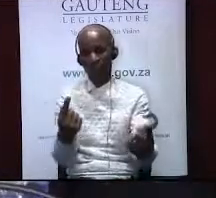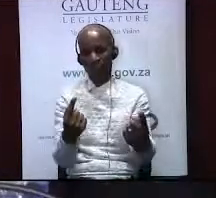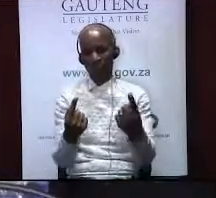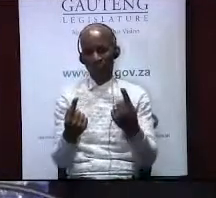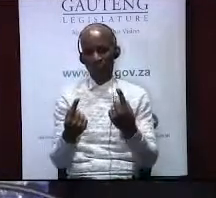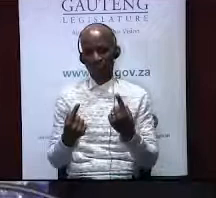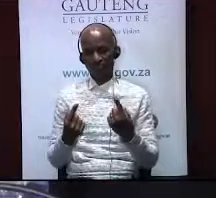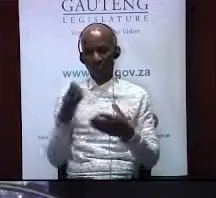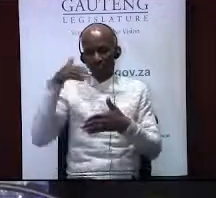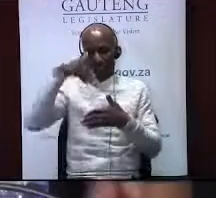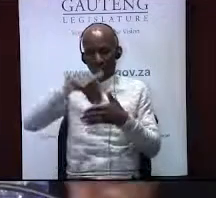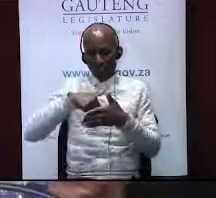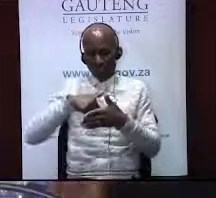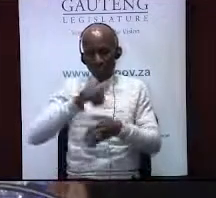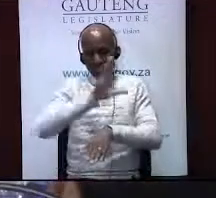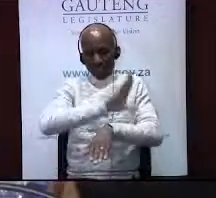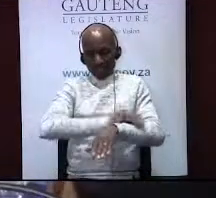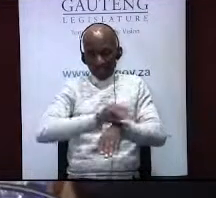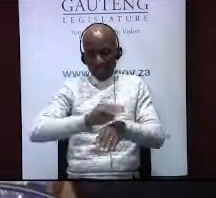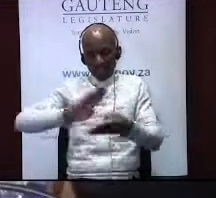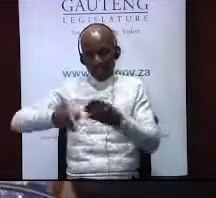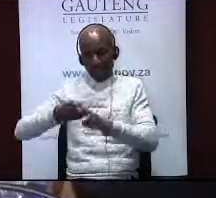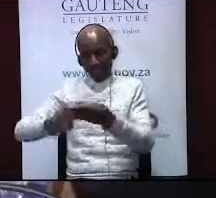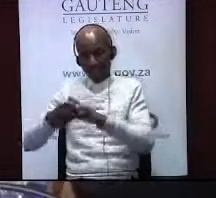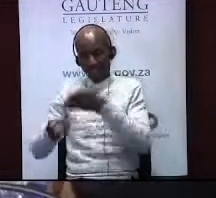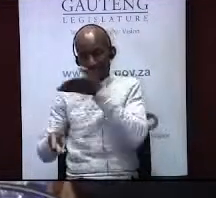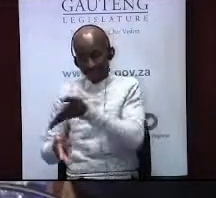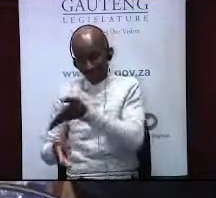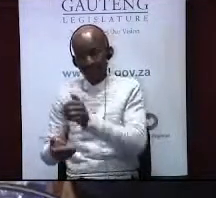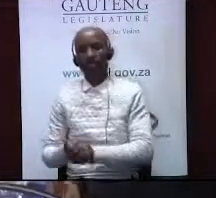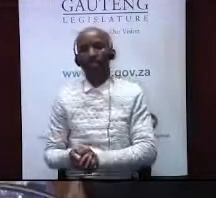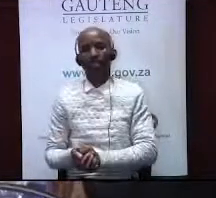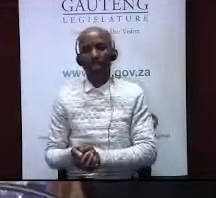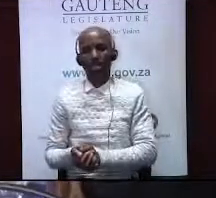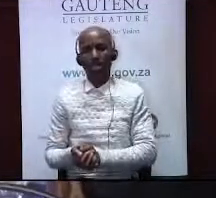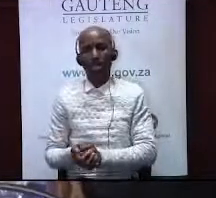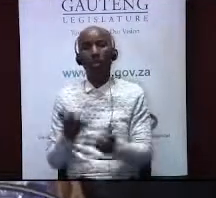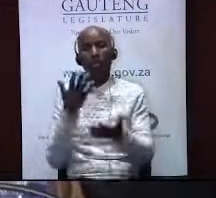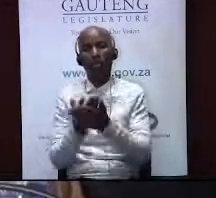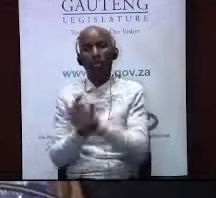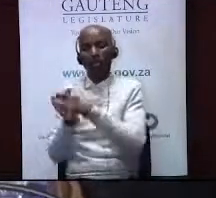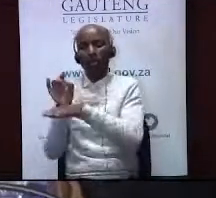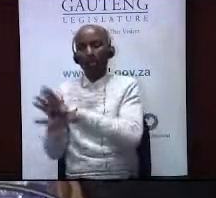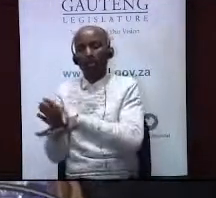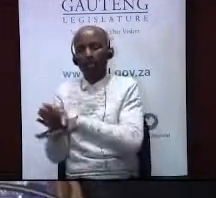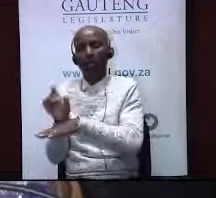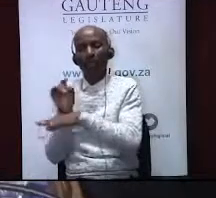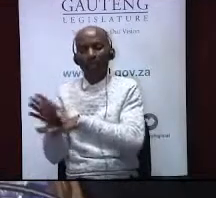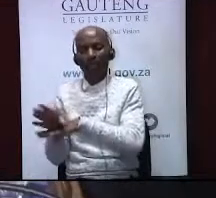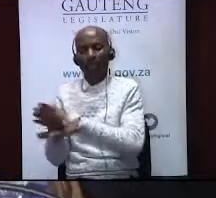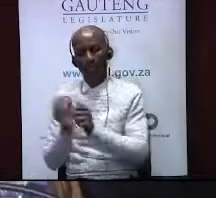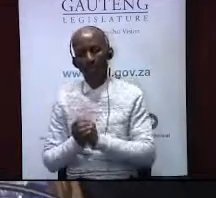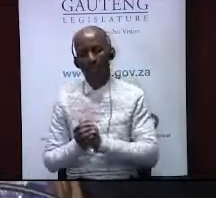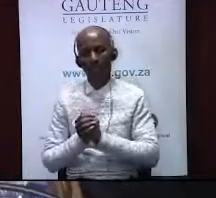tedi kenseng cancer in our communities. We can get rid of them.